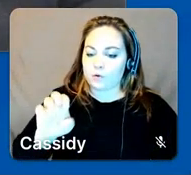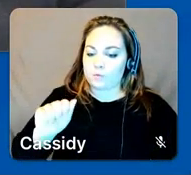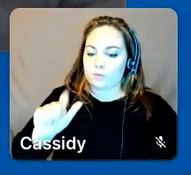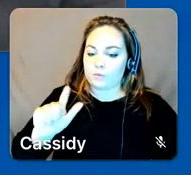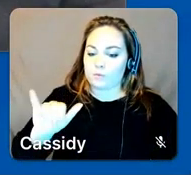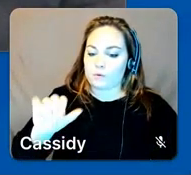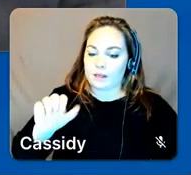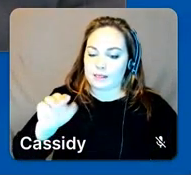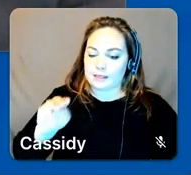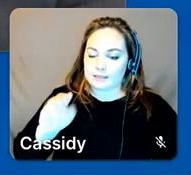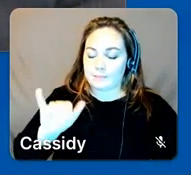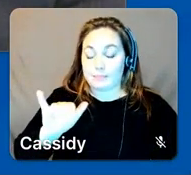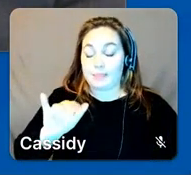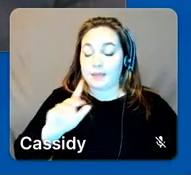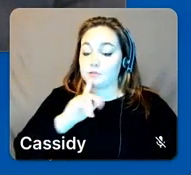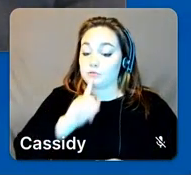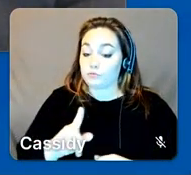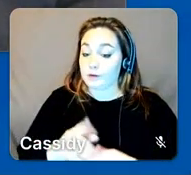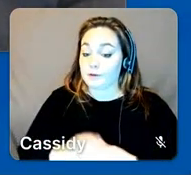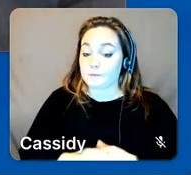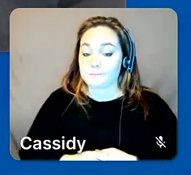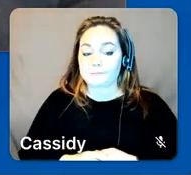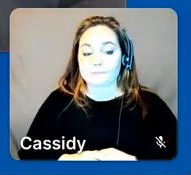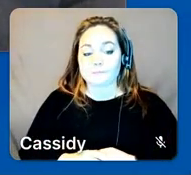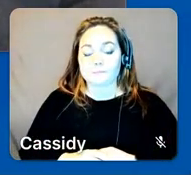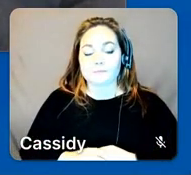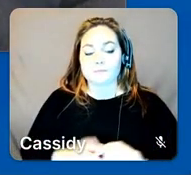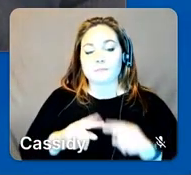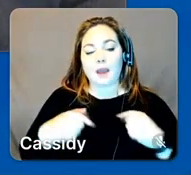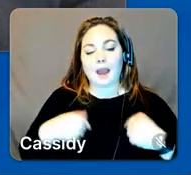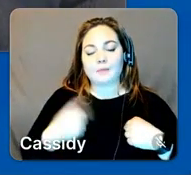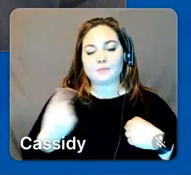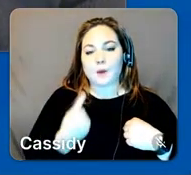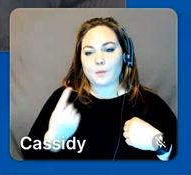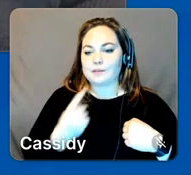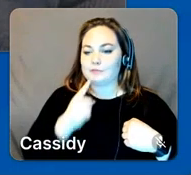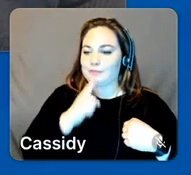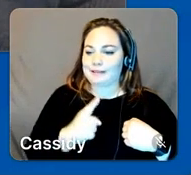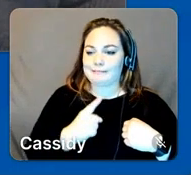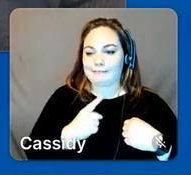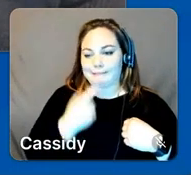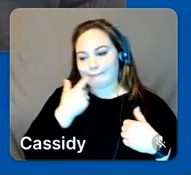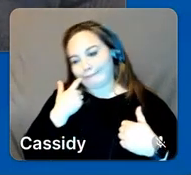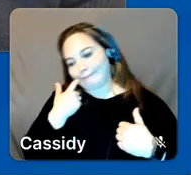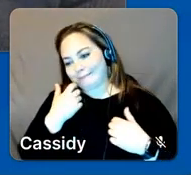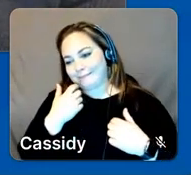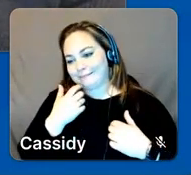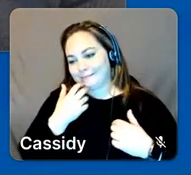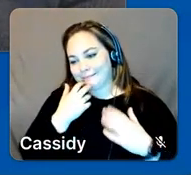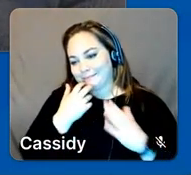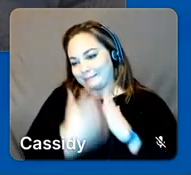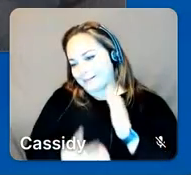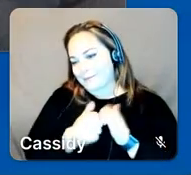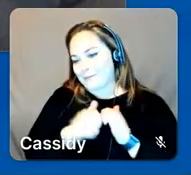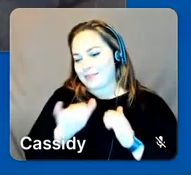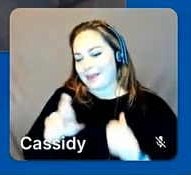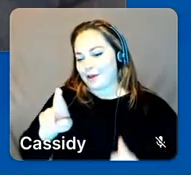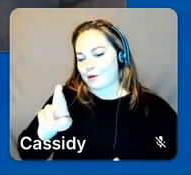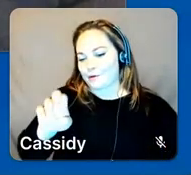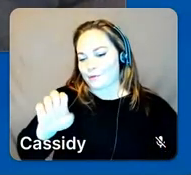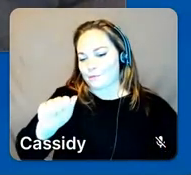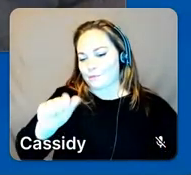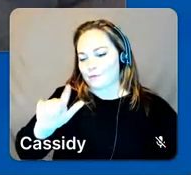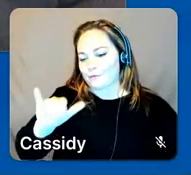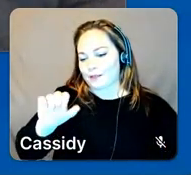realism. In the meantime, and I was always a sucker for realism. And I assume